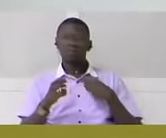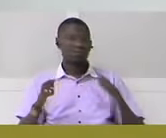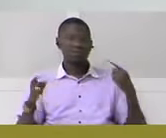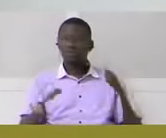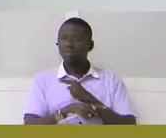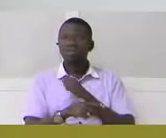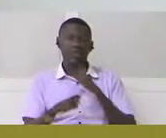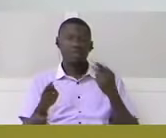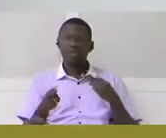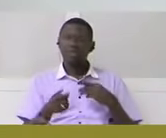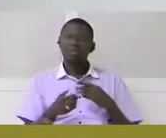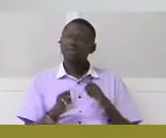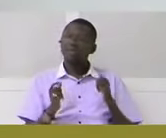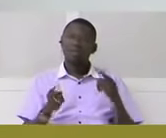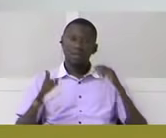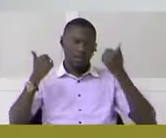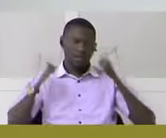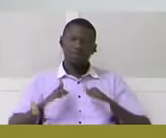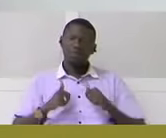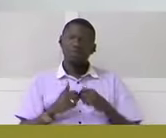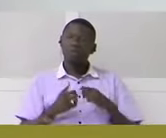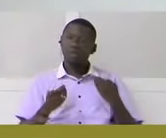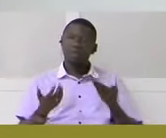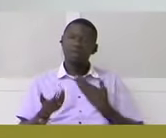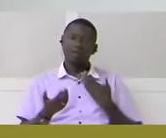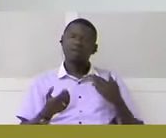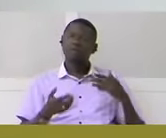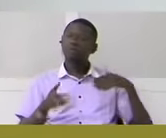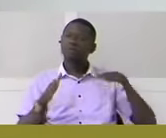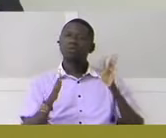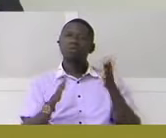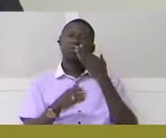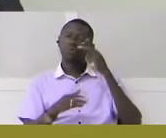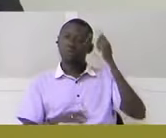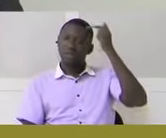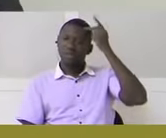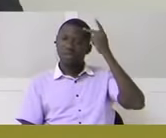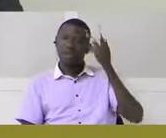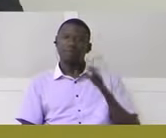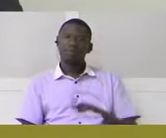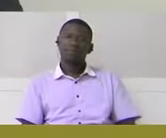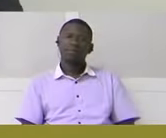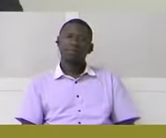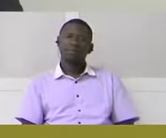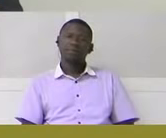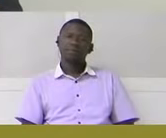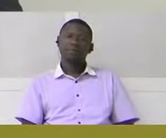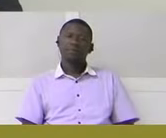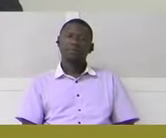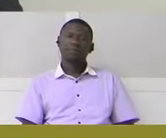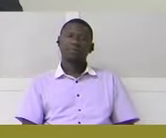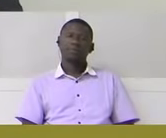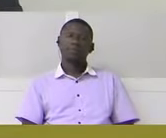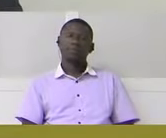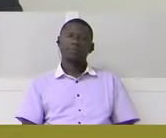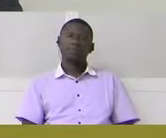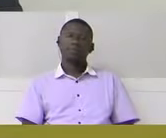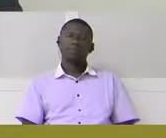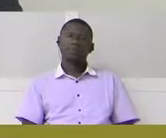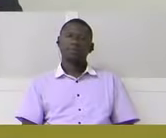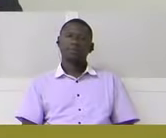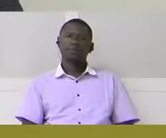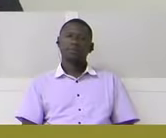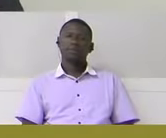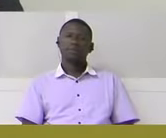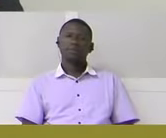kila nyino liwa uko aga aga aga benga filan ka ngatara Kanilai. Could it also have to do with your frequency of your visits to